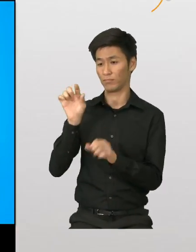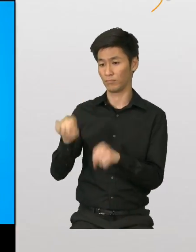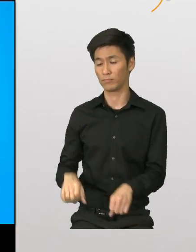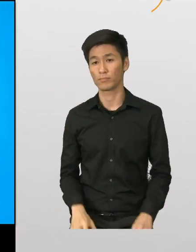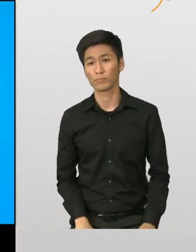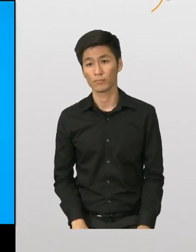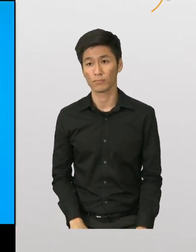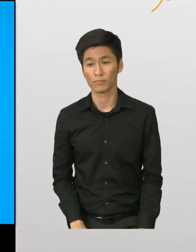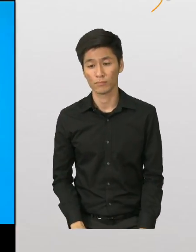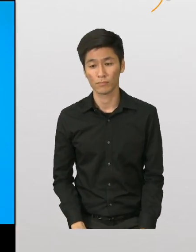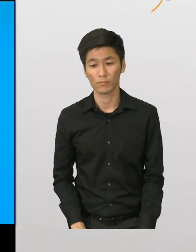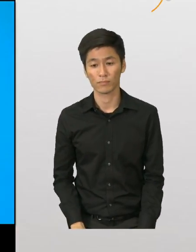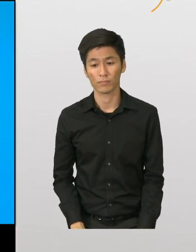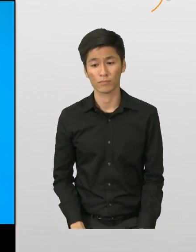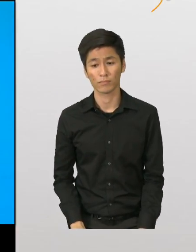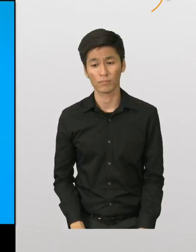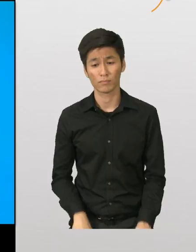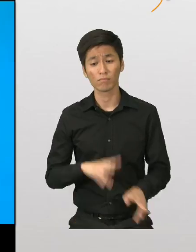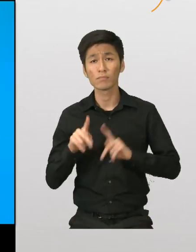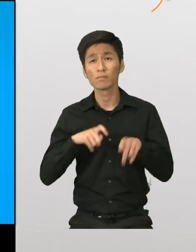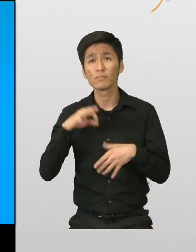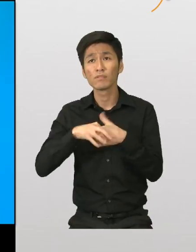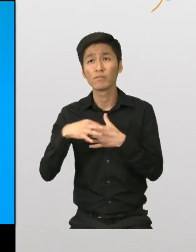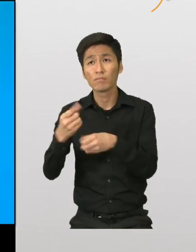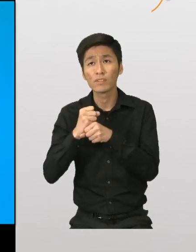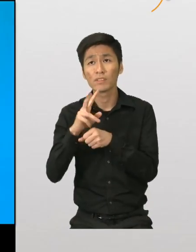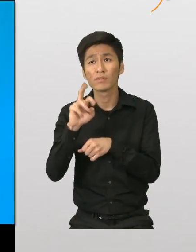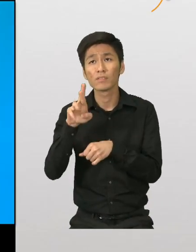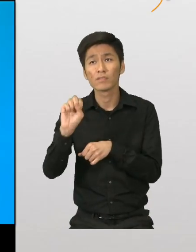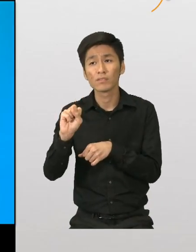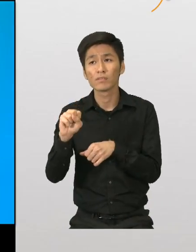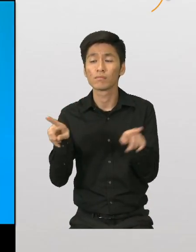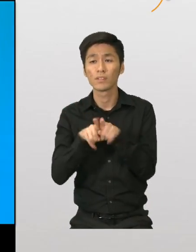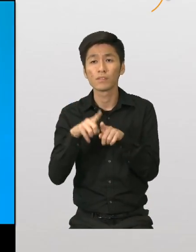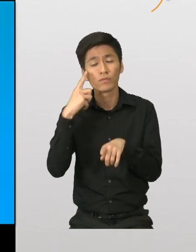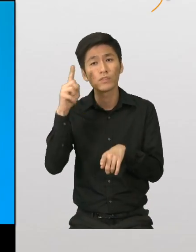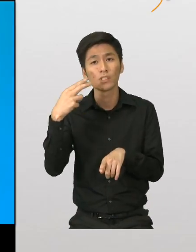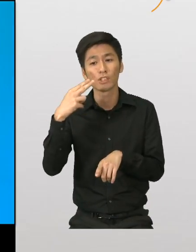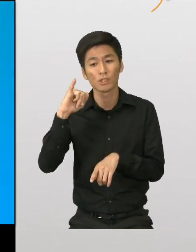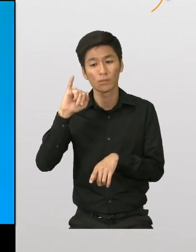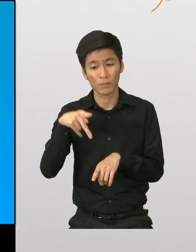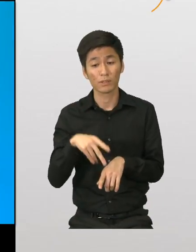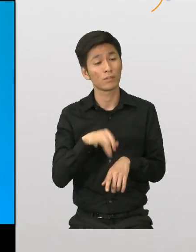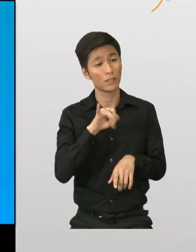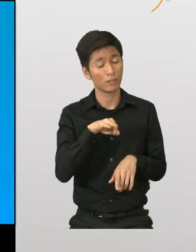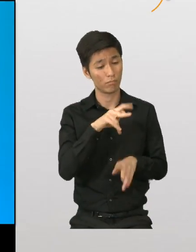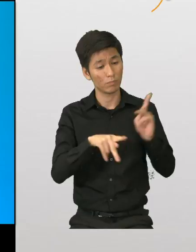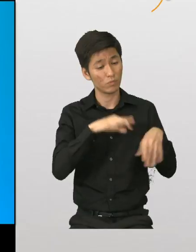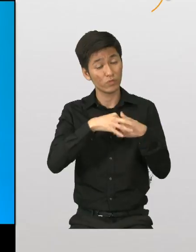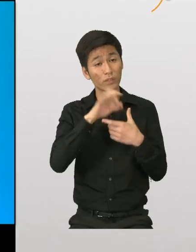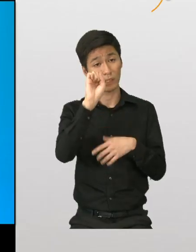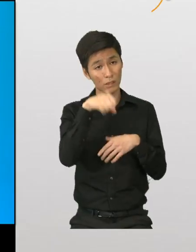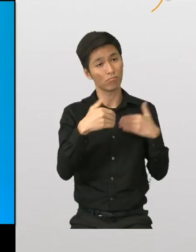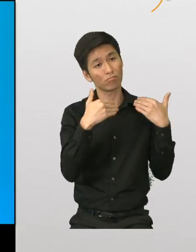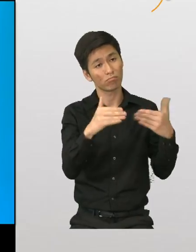Residents in the precinct will have to vote for VERS, just like for HIP. If the residents vote yes, we'll proceed. The